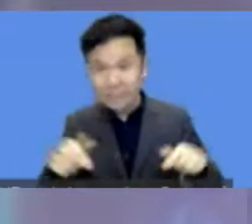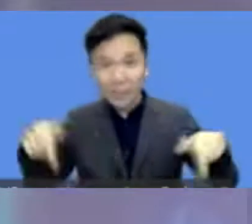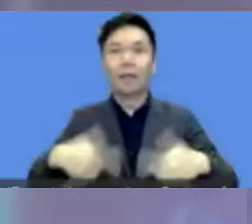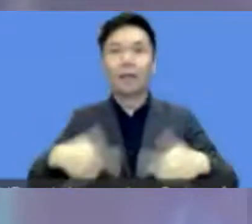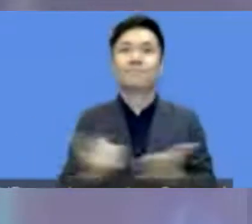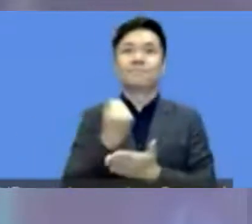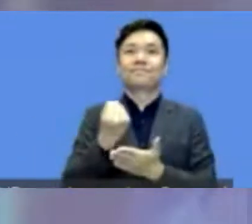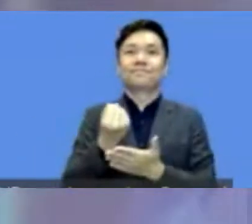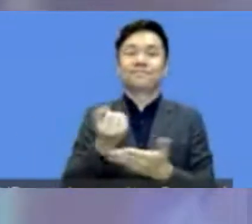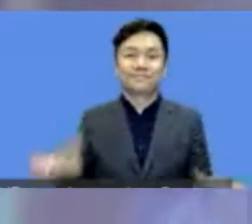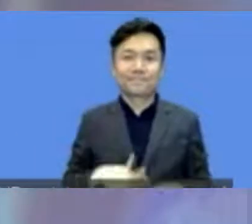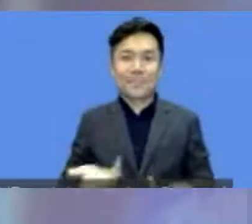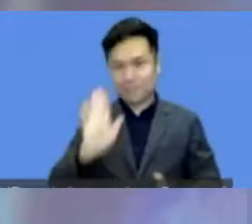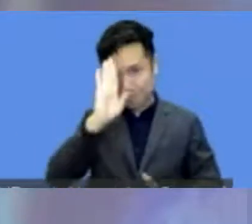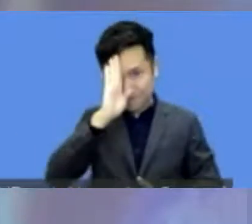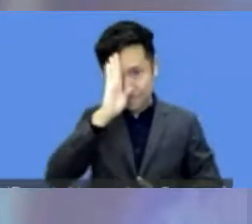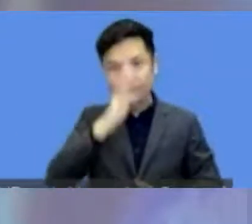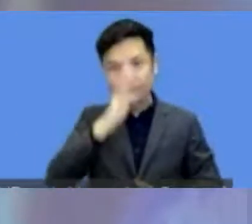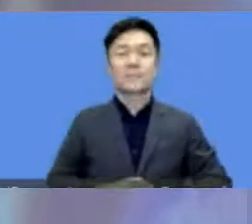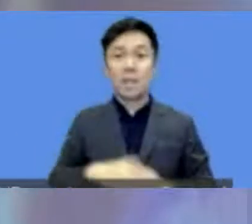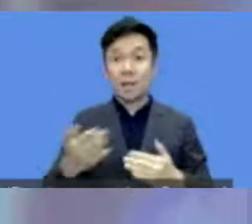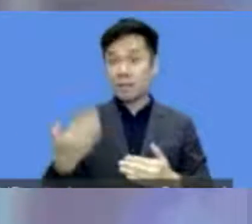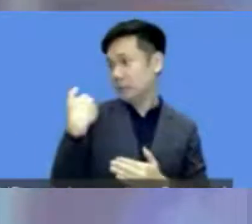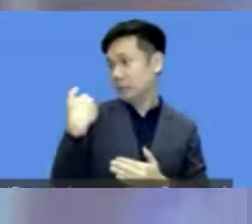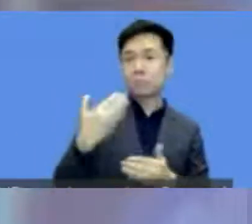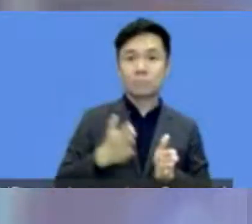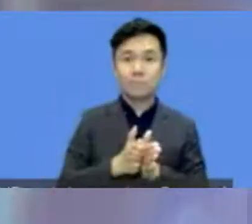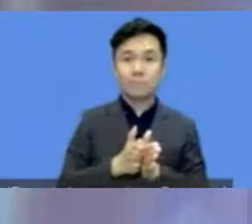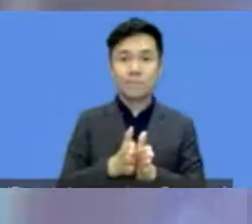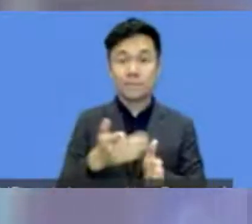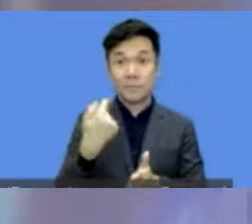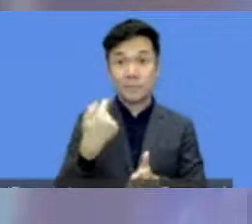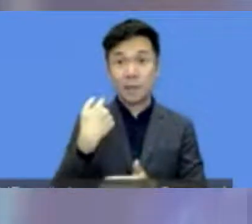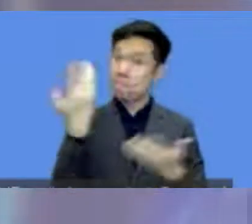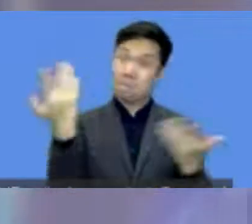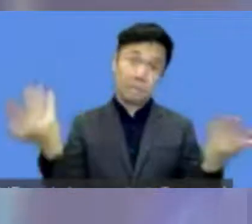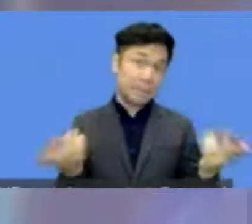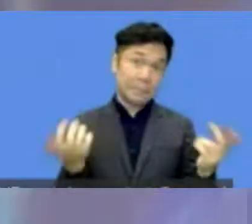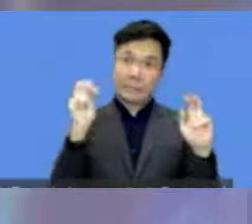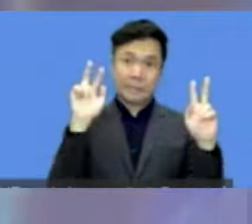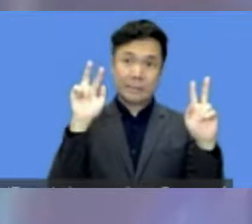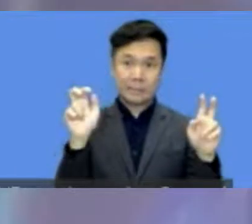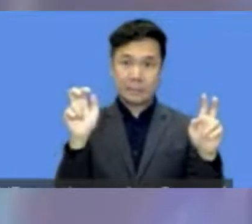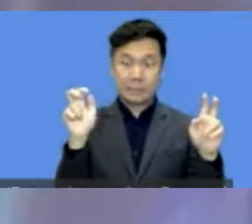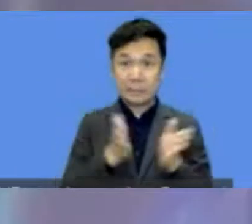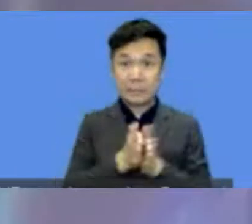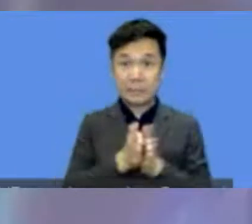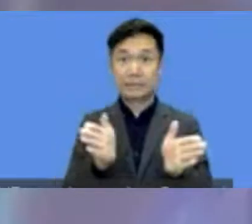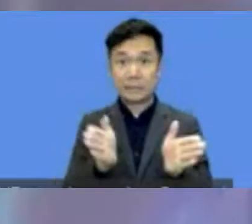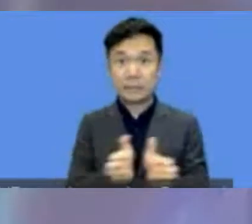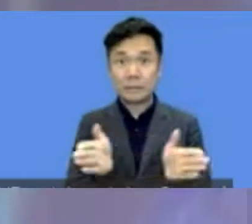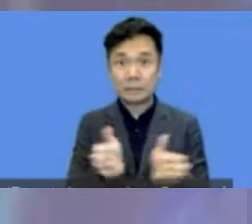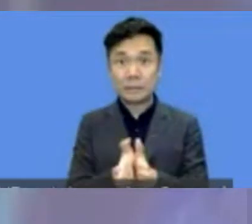my question was, I know we've spoken about, so maybe if we've already covered this, you could say that, but I know we already spoke